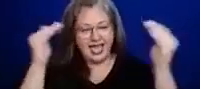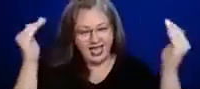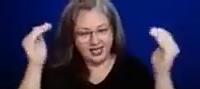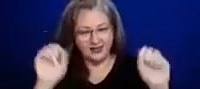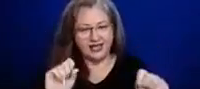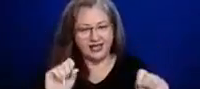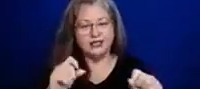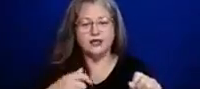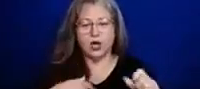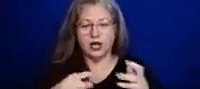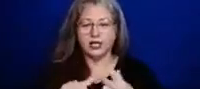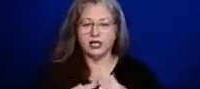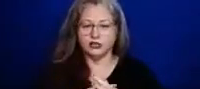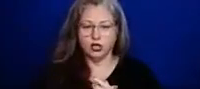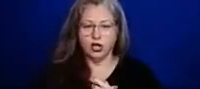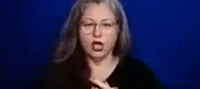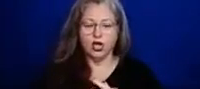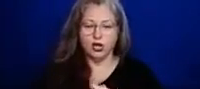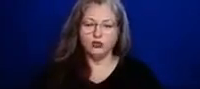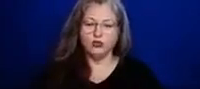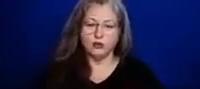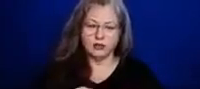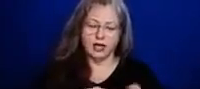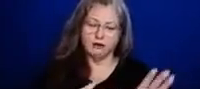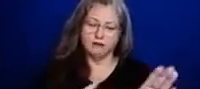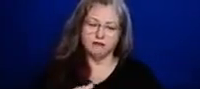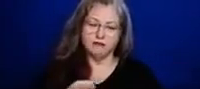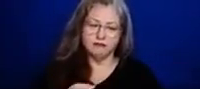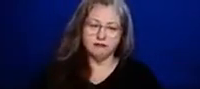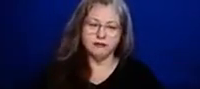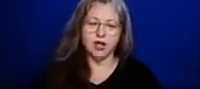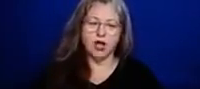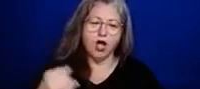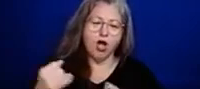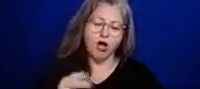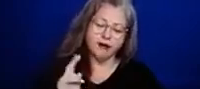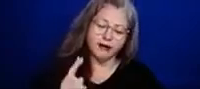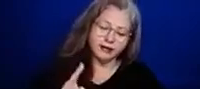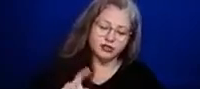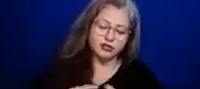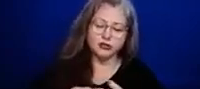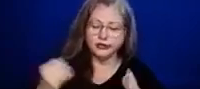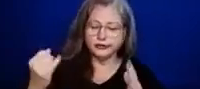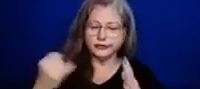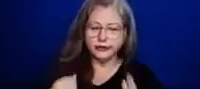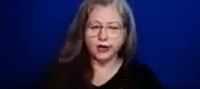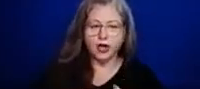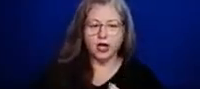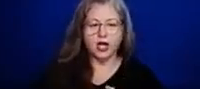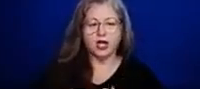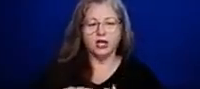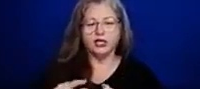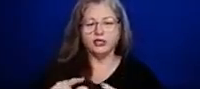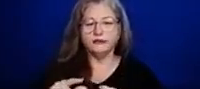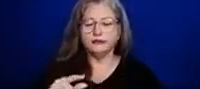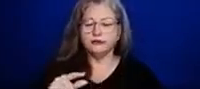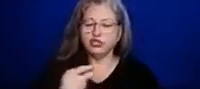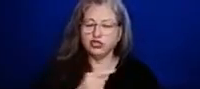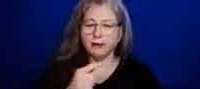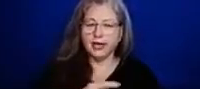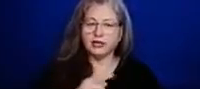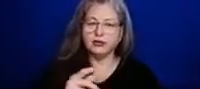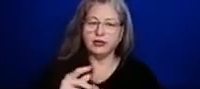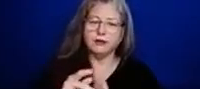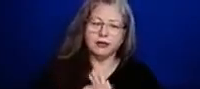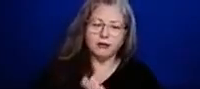I was in heaven. So I started to take the career, you know, art history and drawing and geometric principles, et cetera,